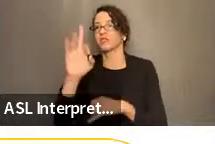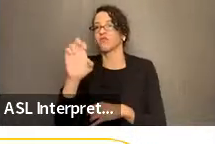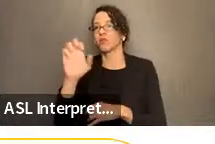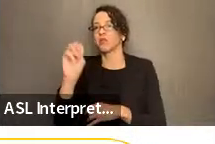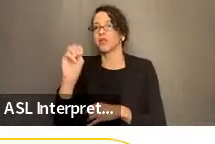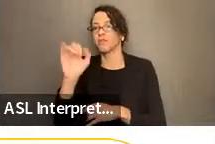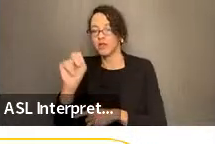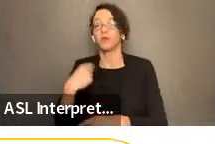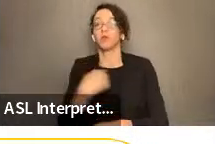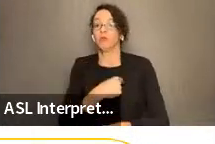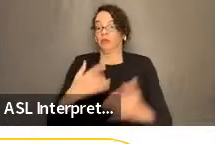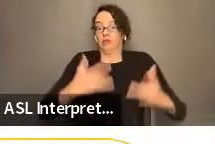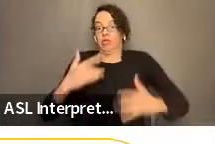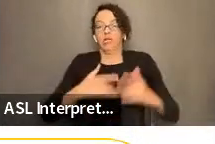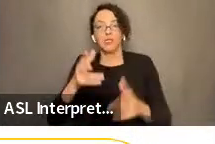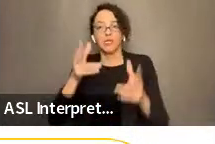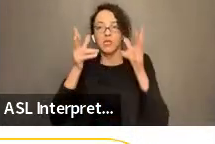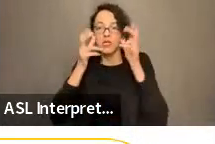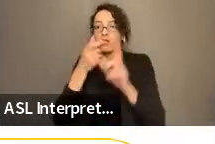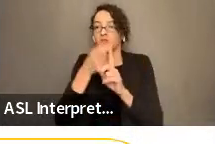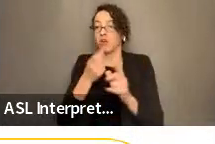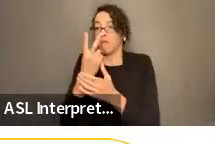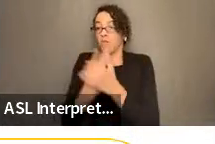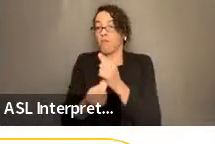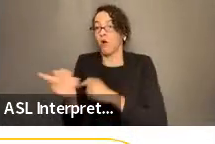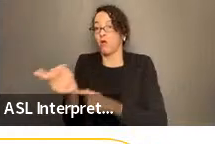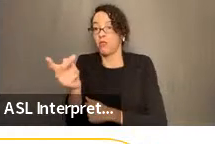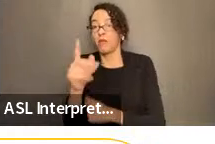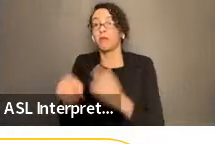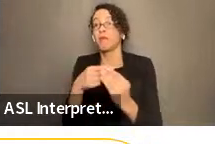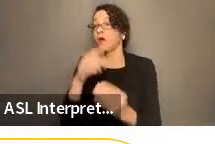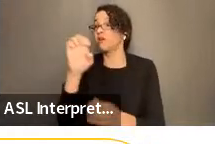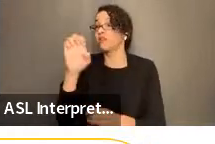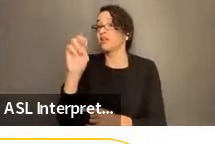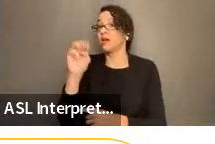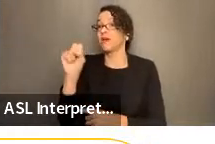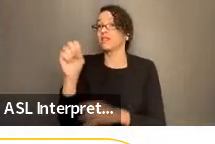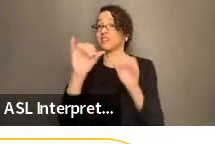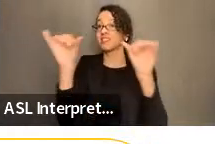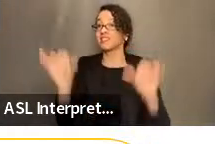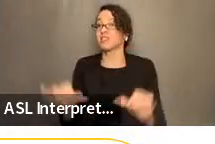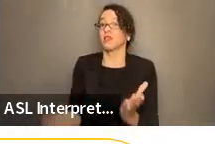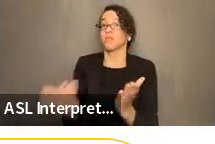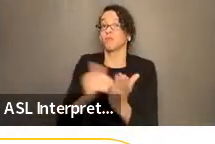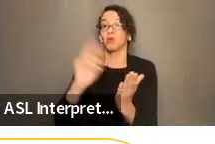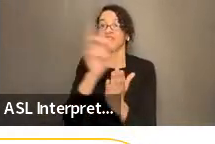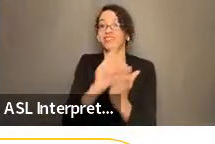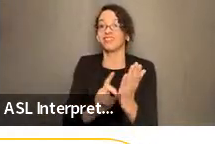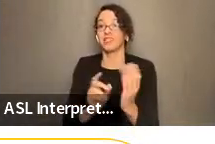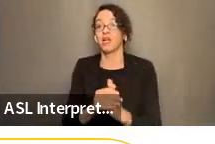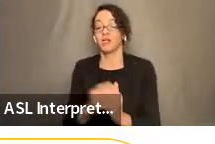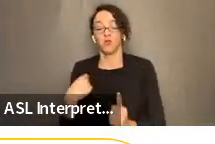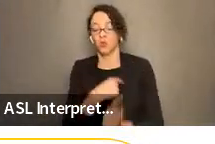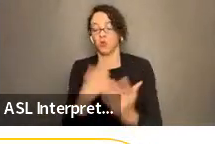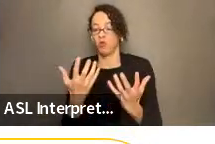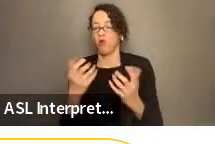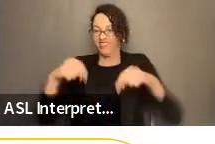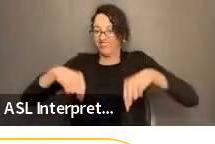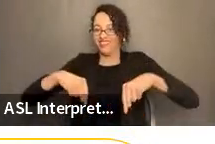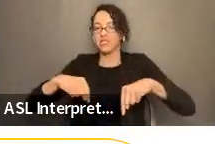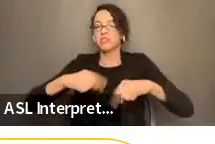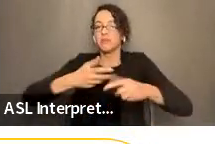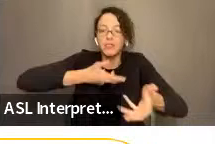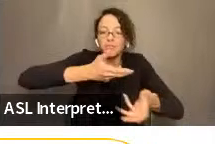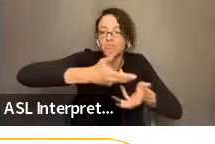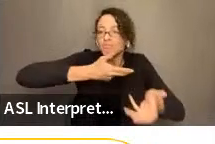the EMS system and redesign. And then we want this to be an interactive engagement with you